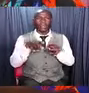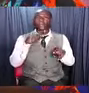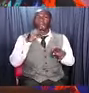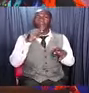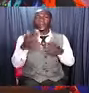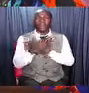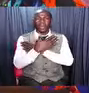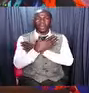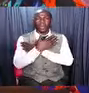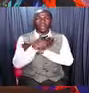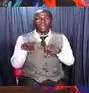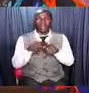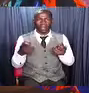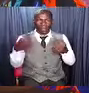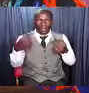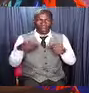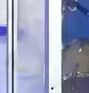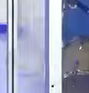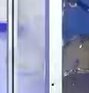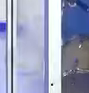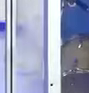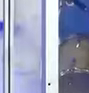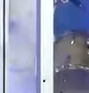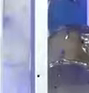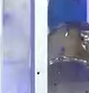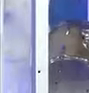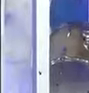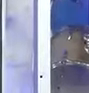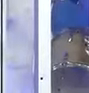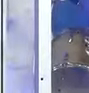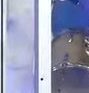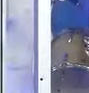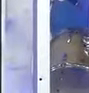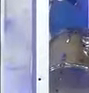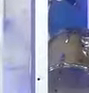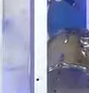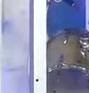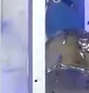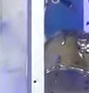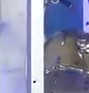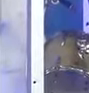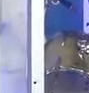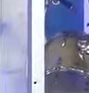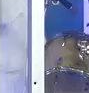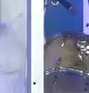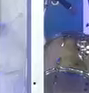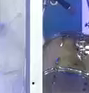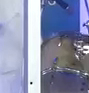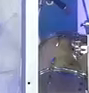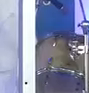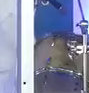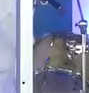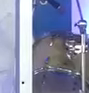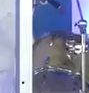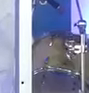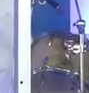commandment that ye love one another as I have loved you. Greater love that no man than this, that a man lay down his life for